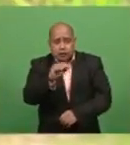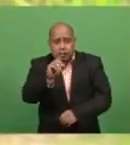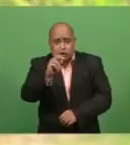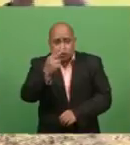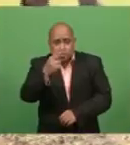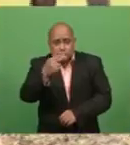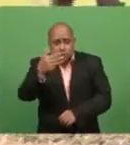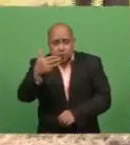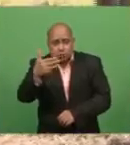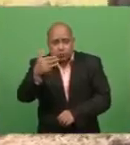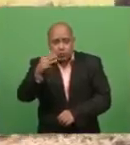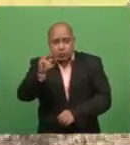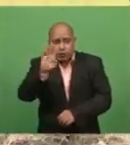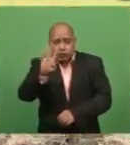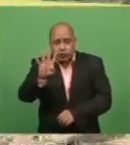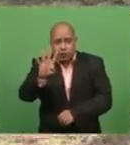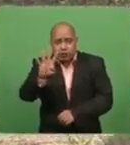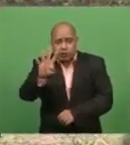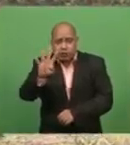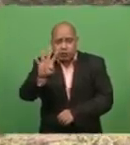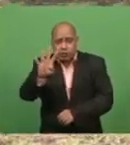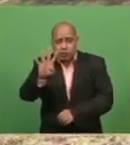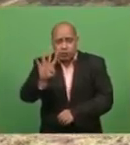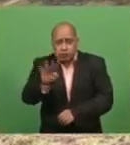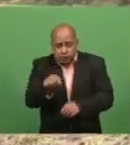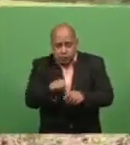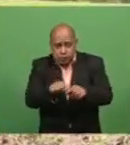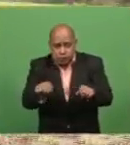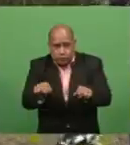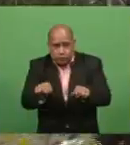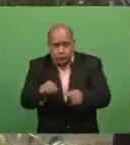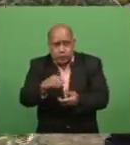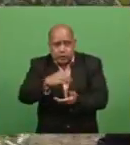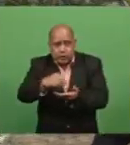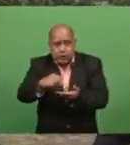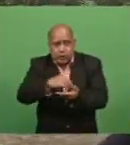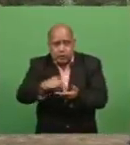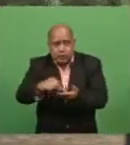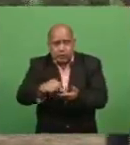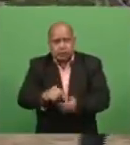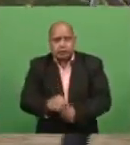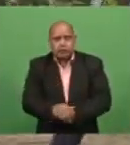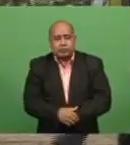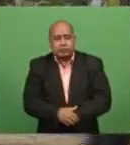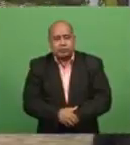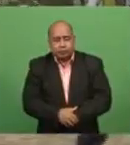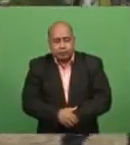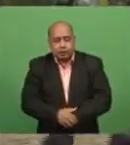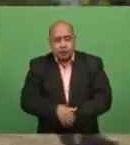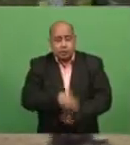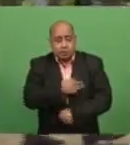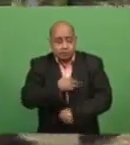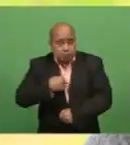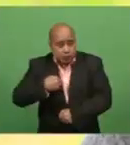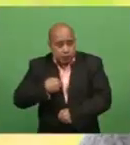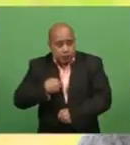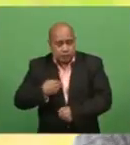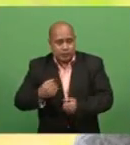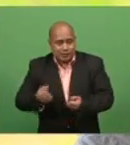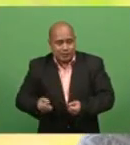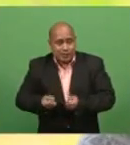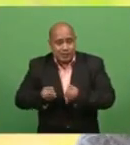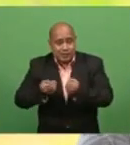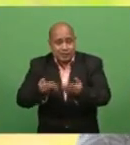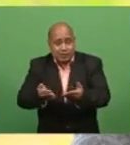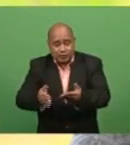129,024 individual packs of seeds of various commodities. The ministry will also provide every village with